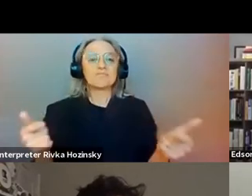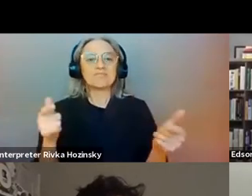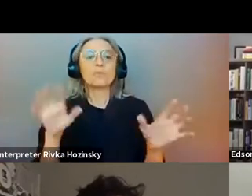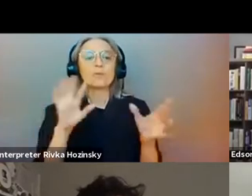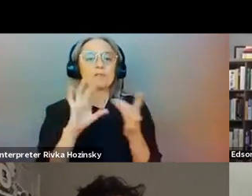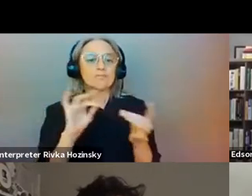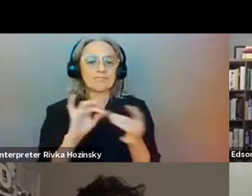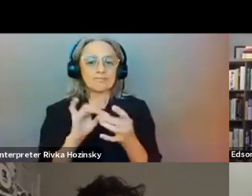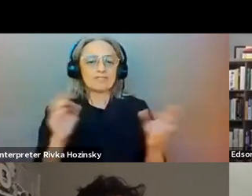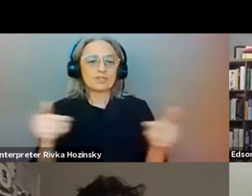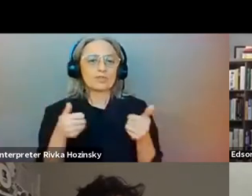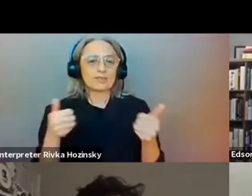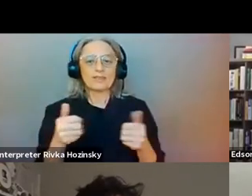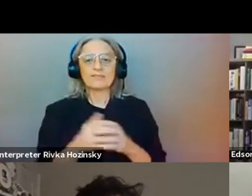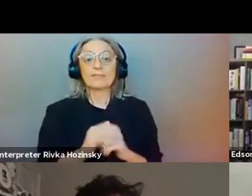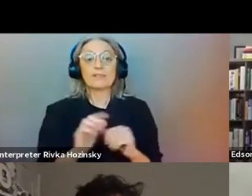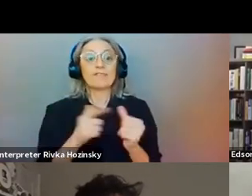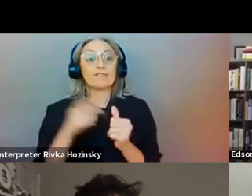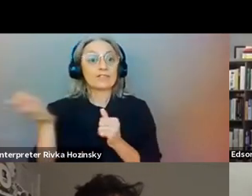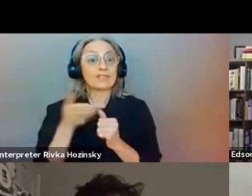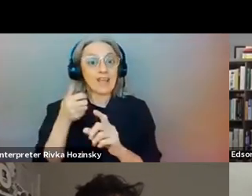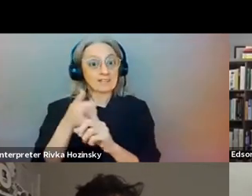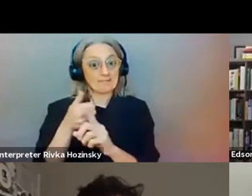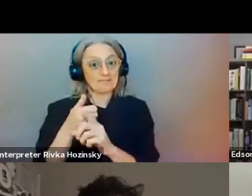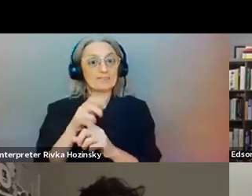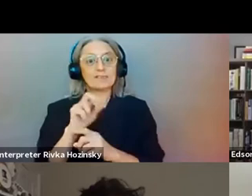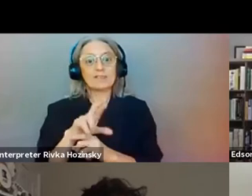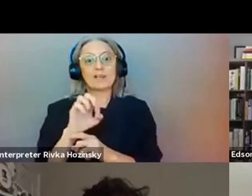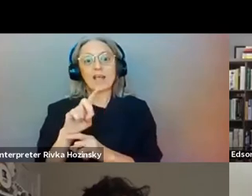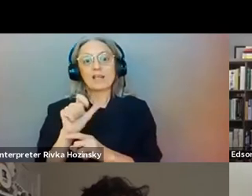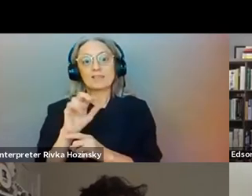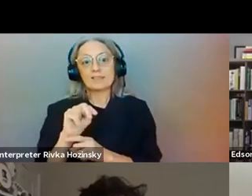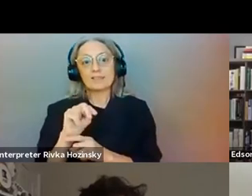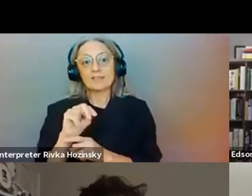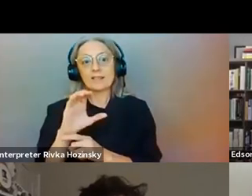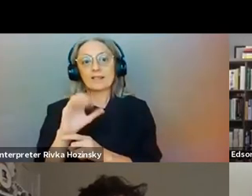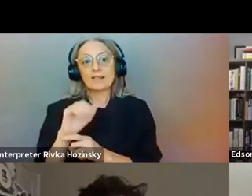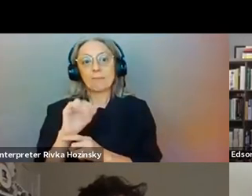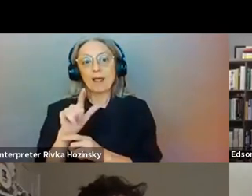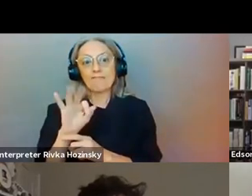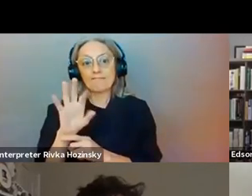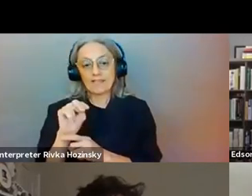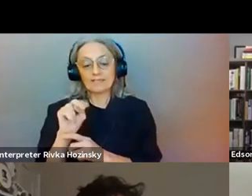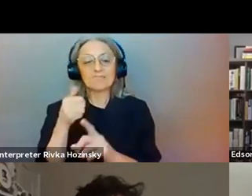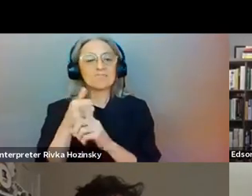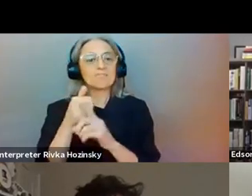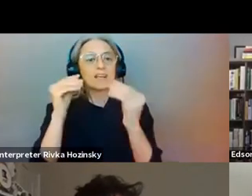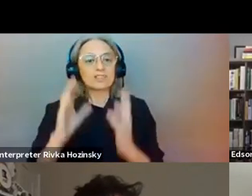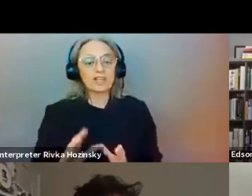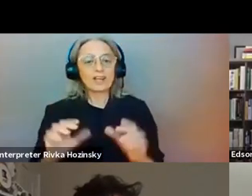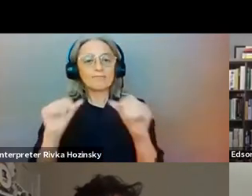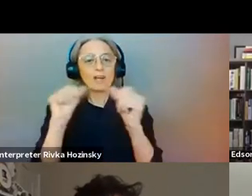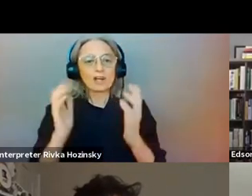So for our first guest this morning, we have Dr. Edson Cabalfin. He's an educator,